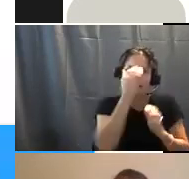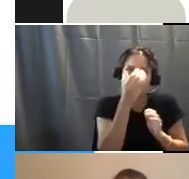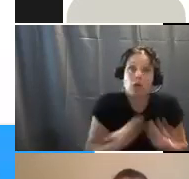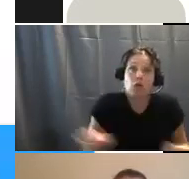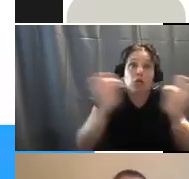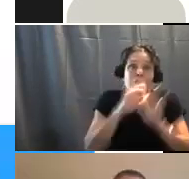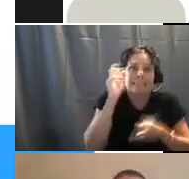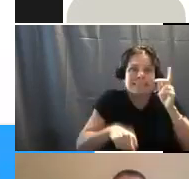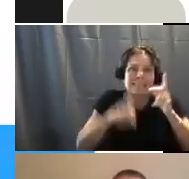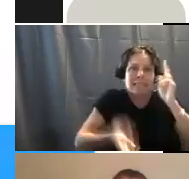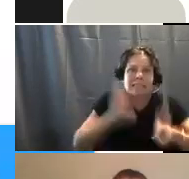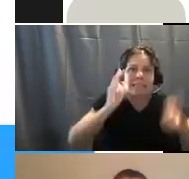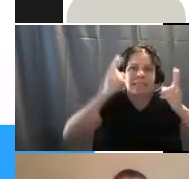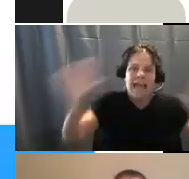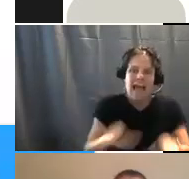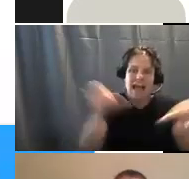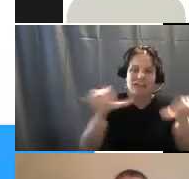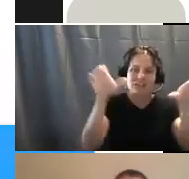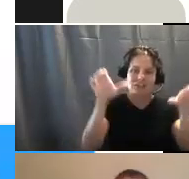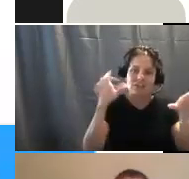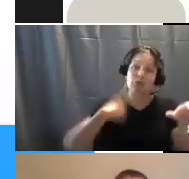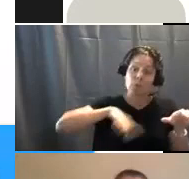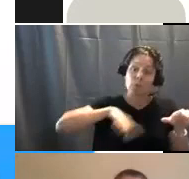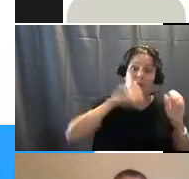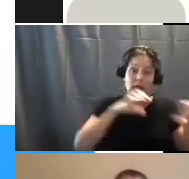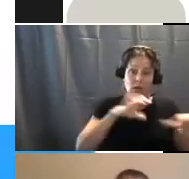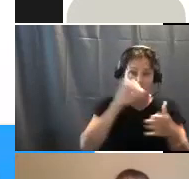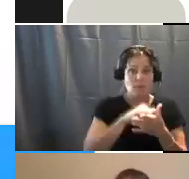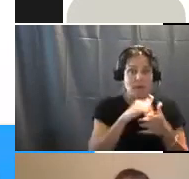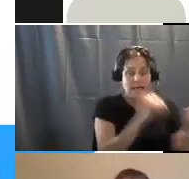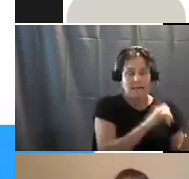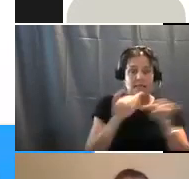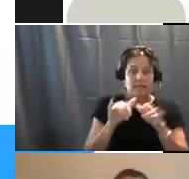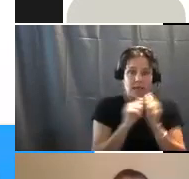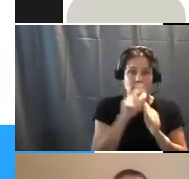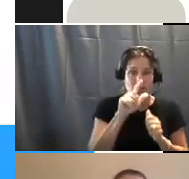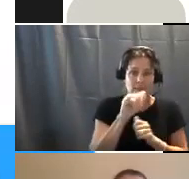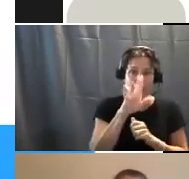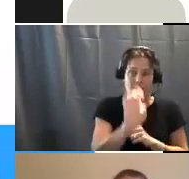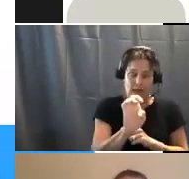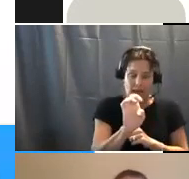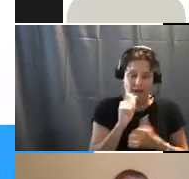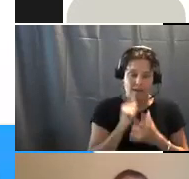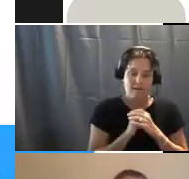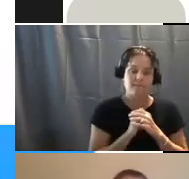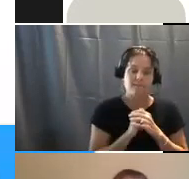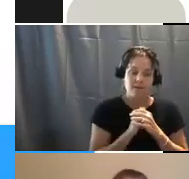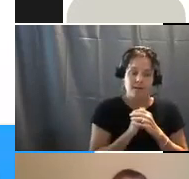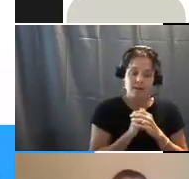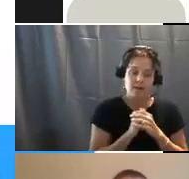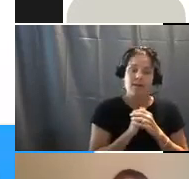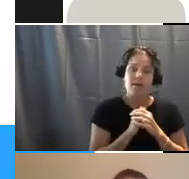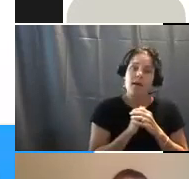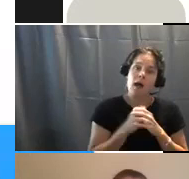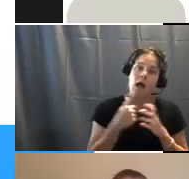action. We can do that same thing through live social media. I'll begin by speaking about the difference